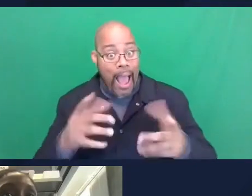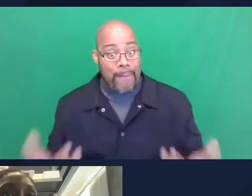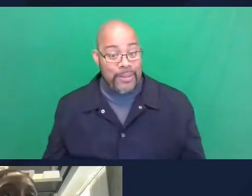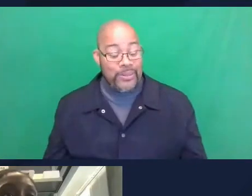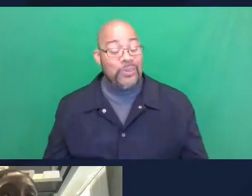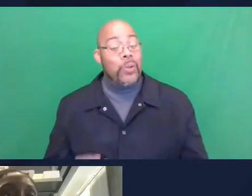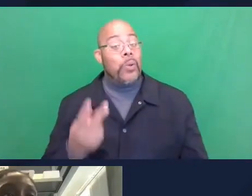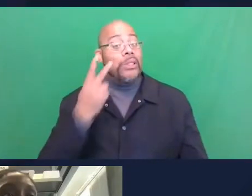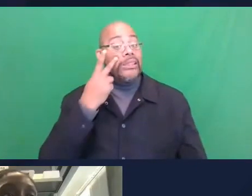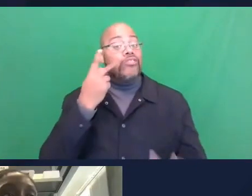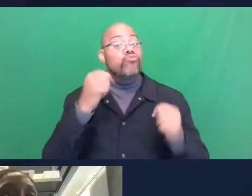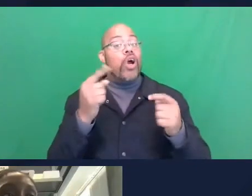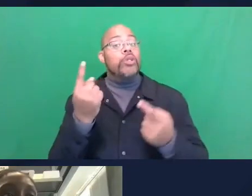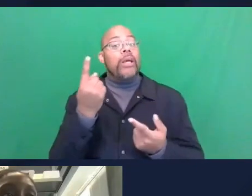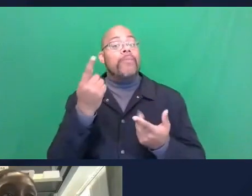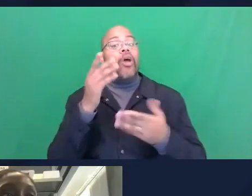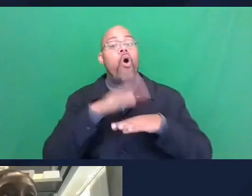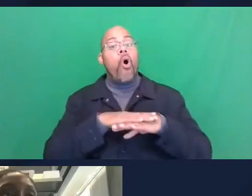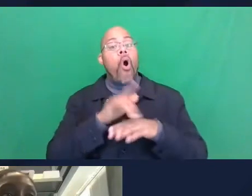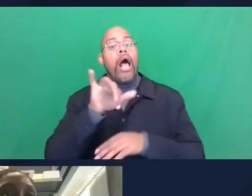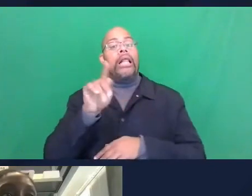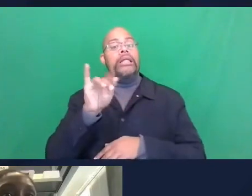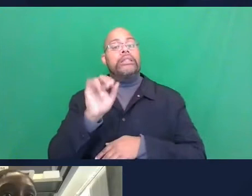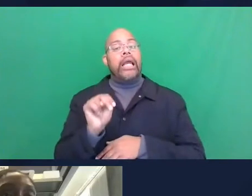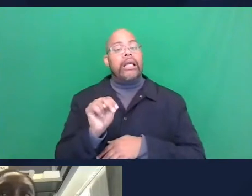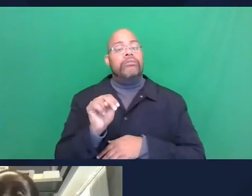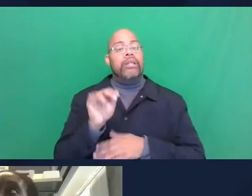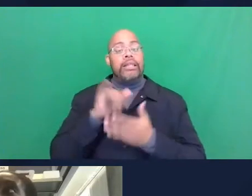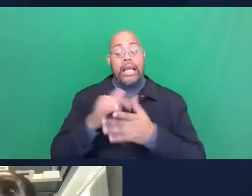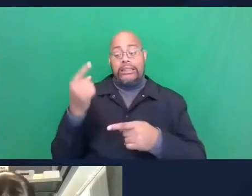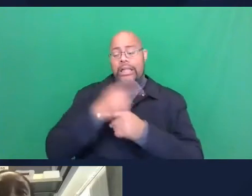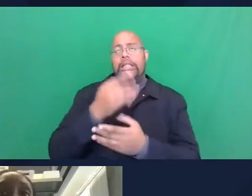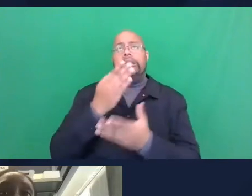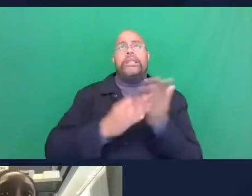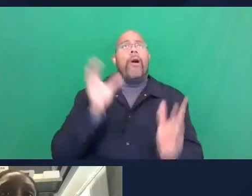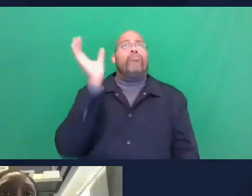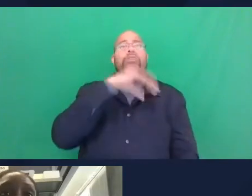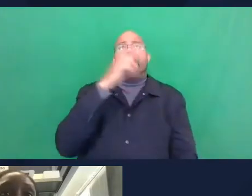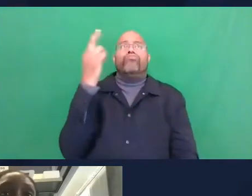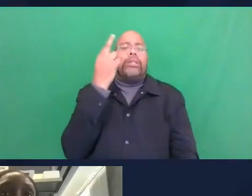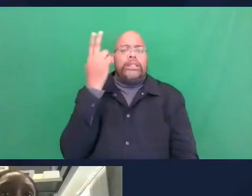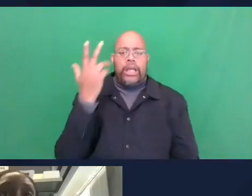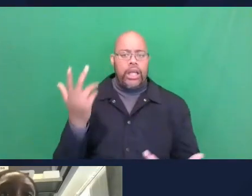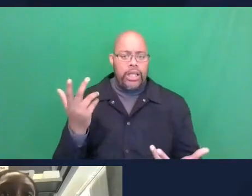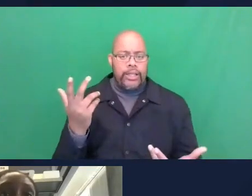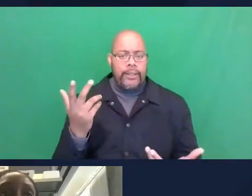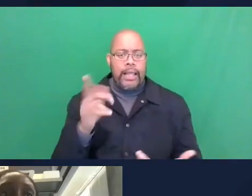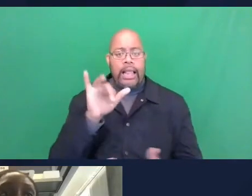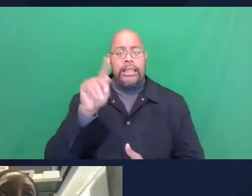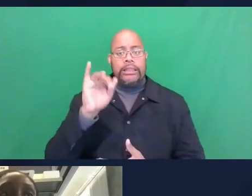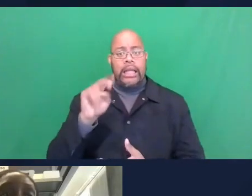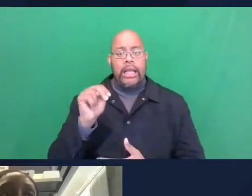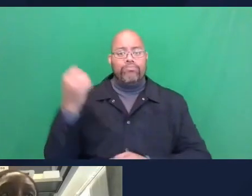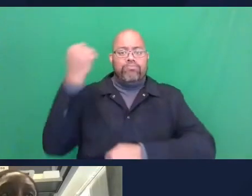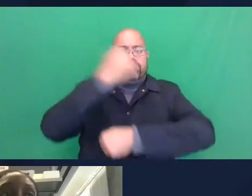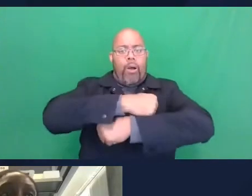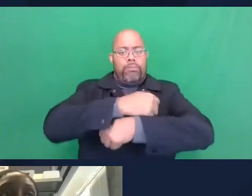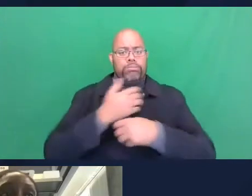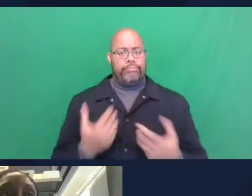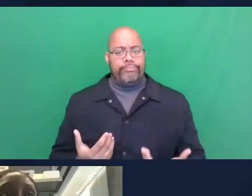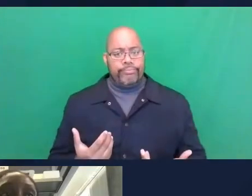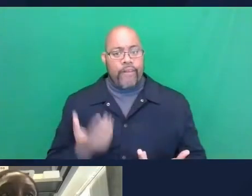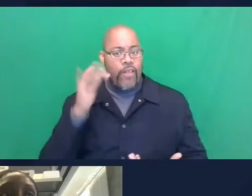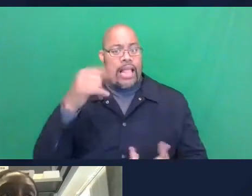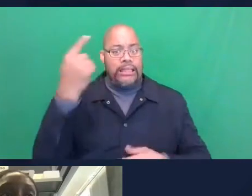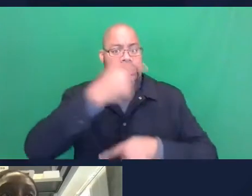let's say you're trying to do something on LinkedIn and that day, for some odd reason, LinkedIn is blacked out for